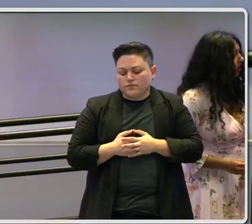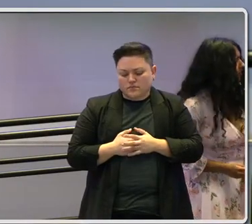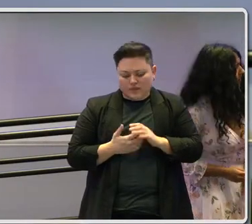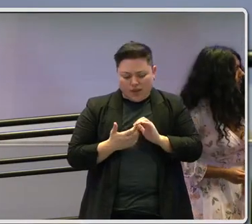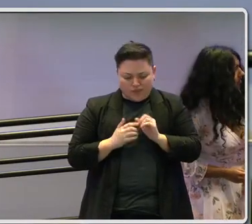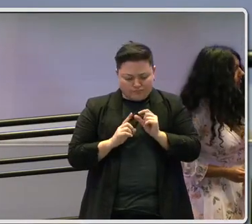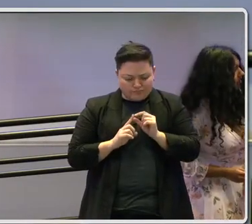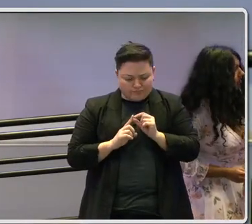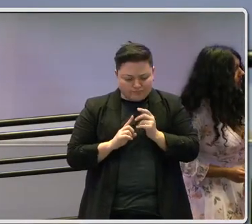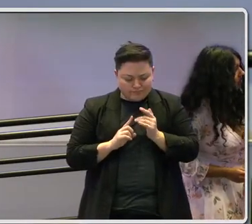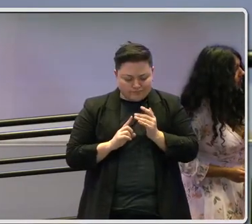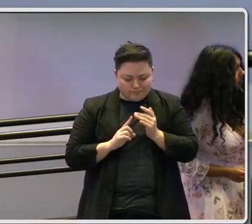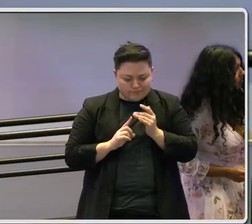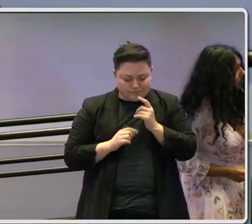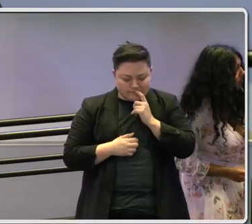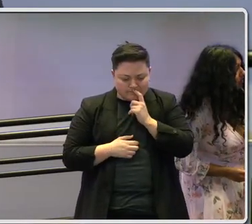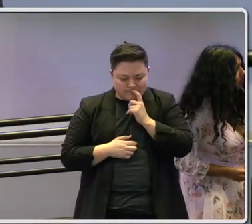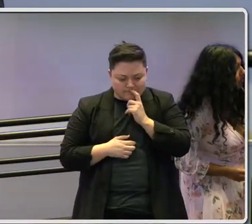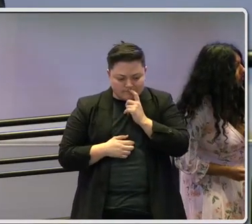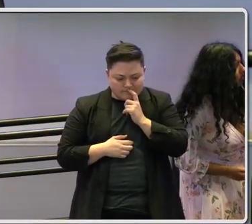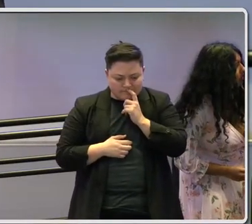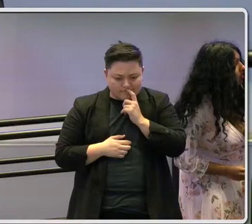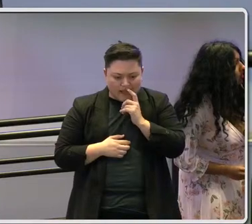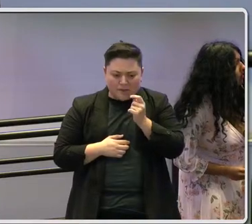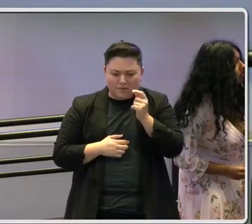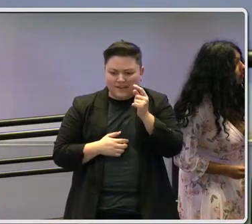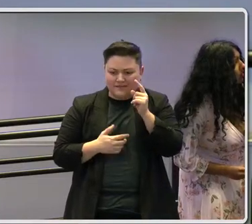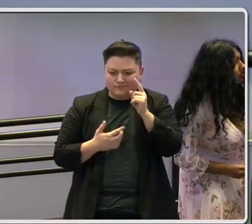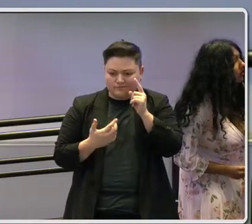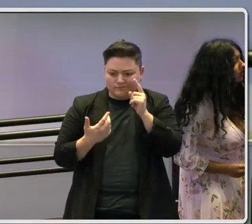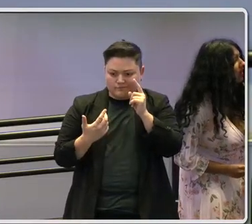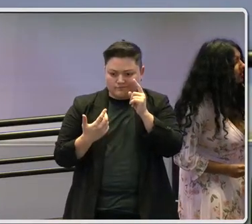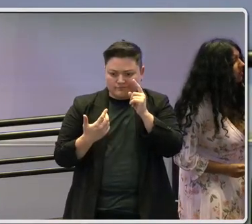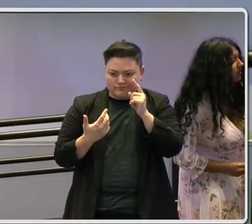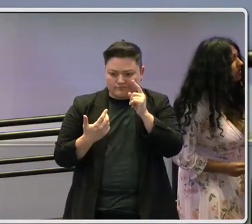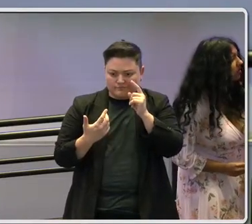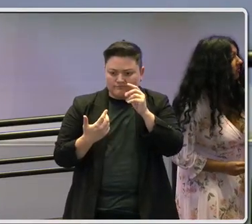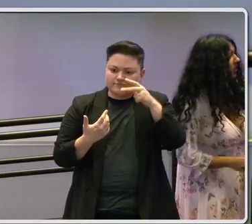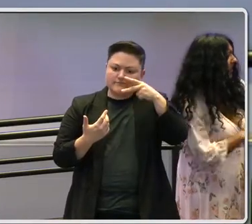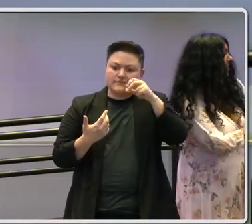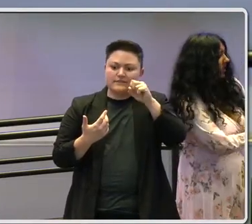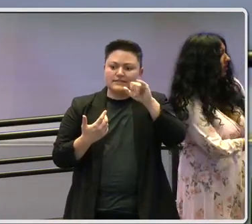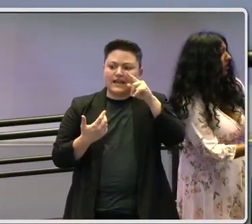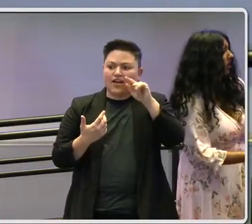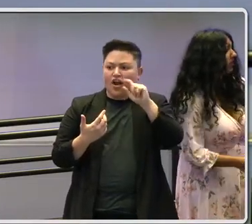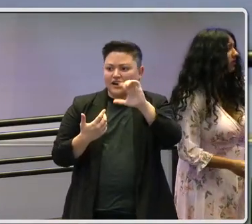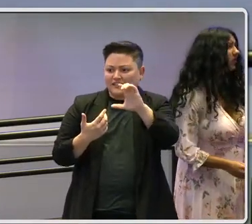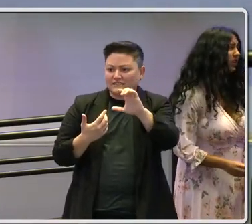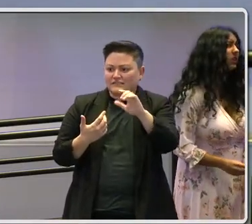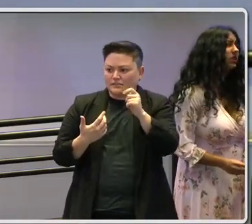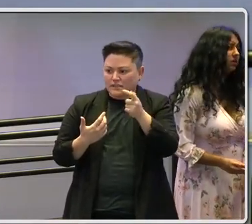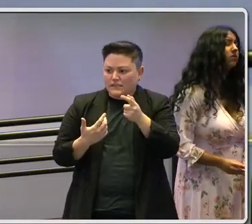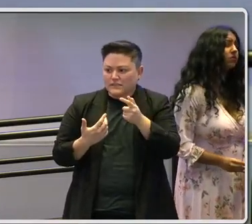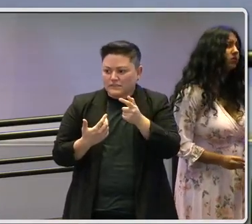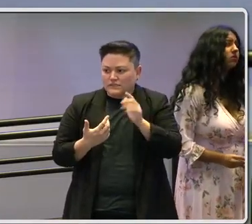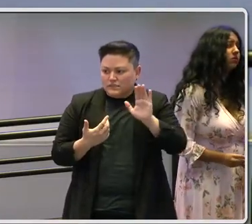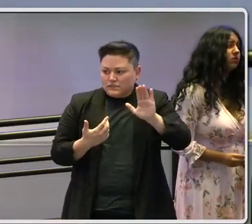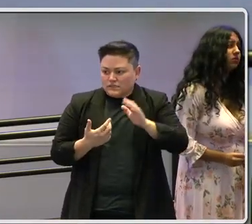what would you call that? Well, sort of psychotic features, yes. Yeah, you could say that, yes. You could say that. Yes,